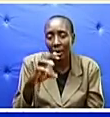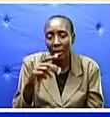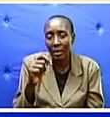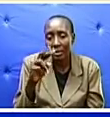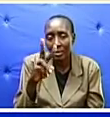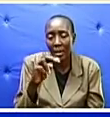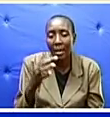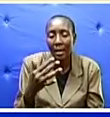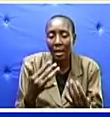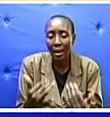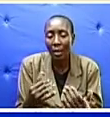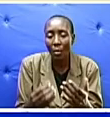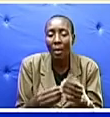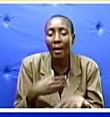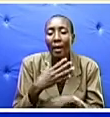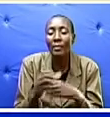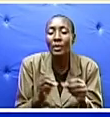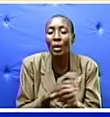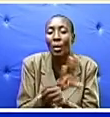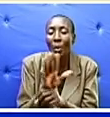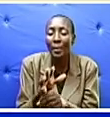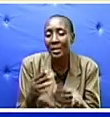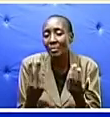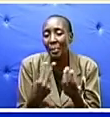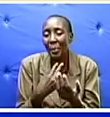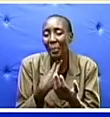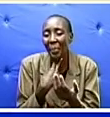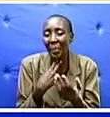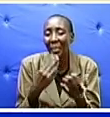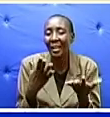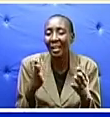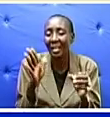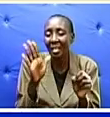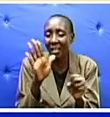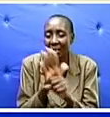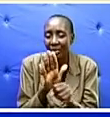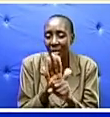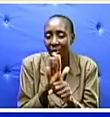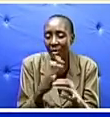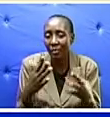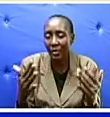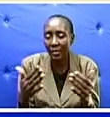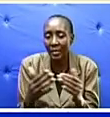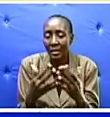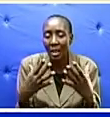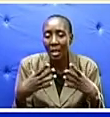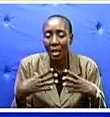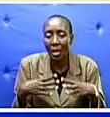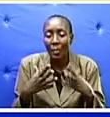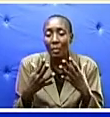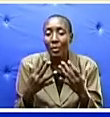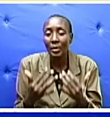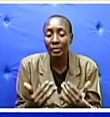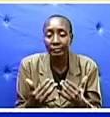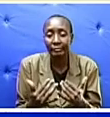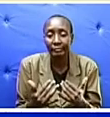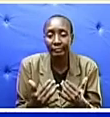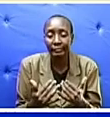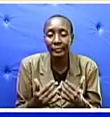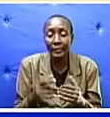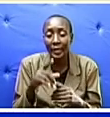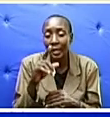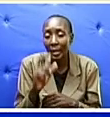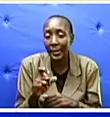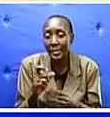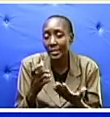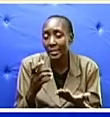of processes. So then people who are the low income earners, then so they're supposed to be